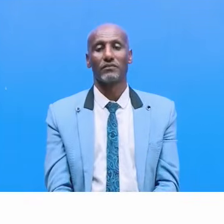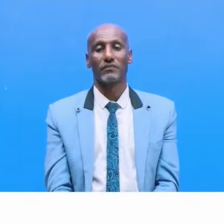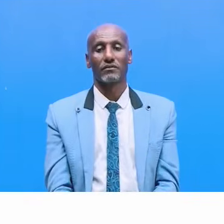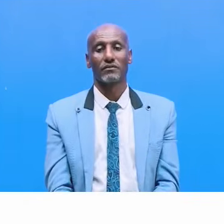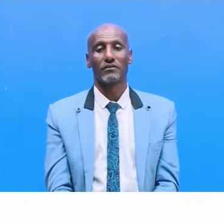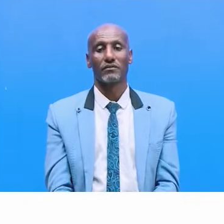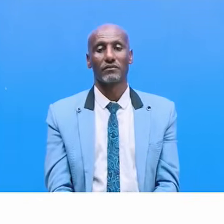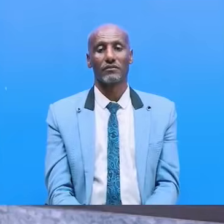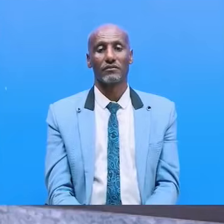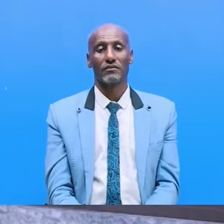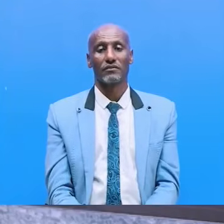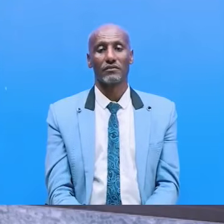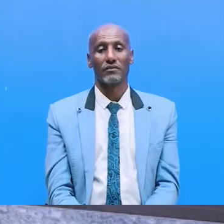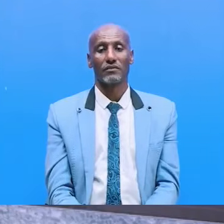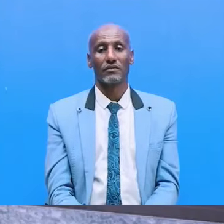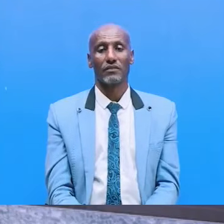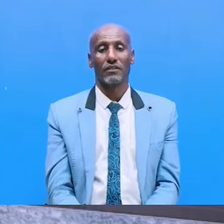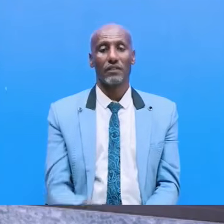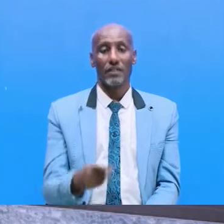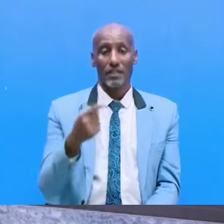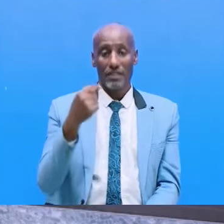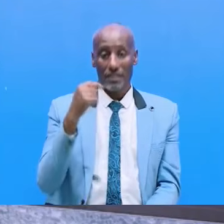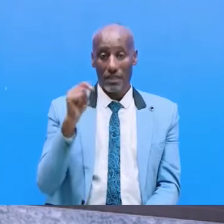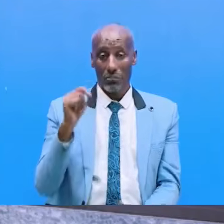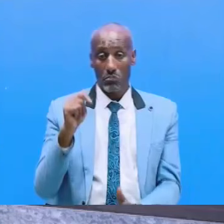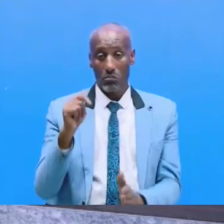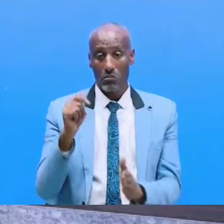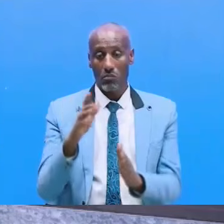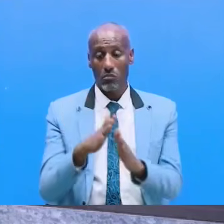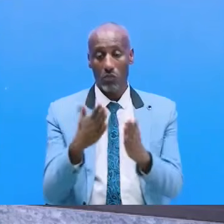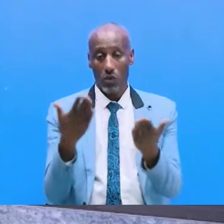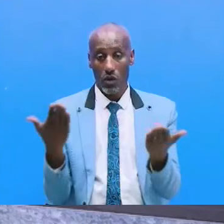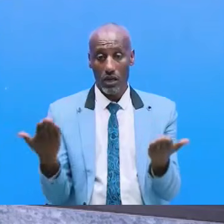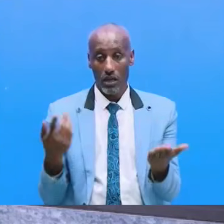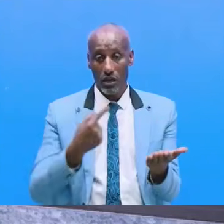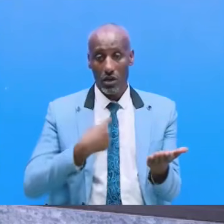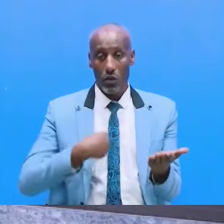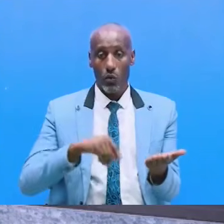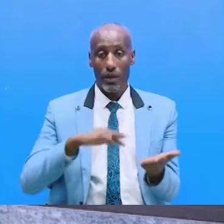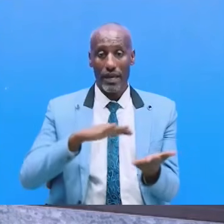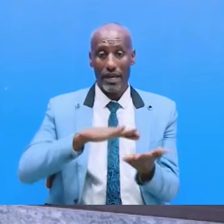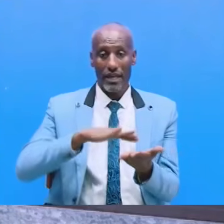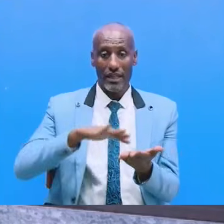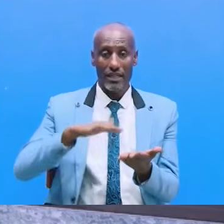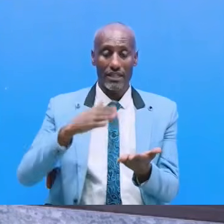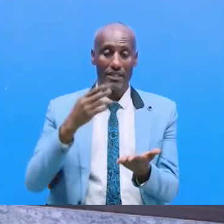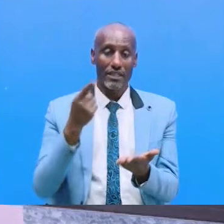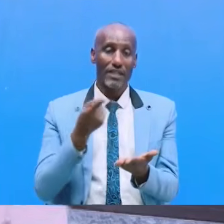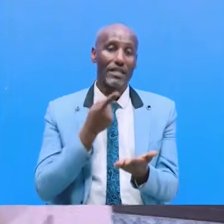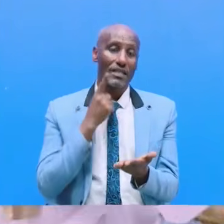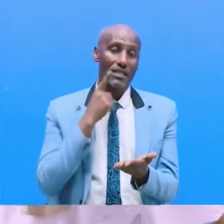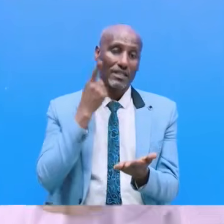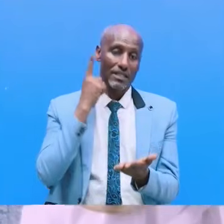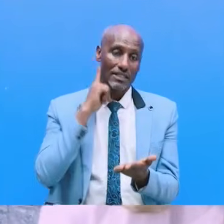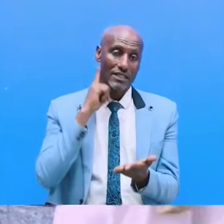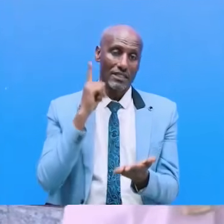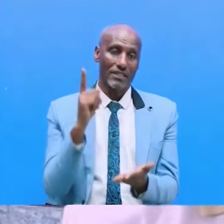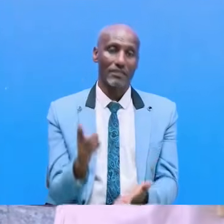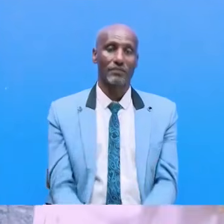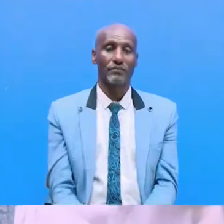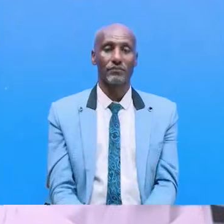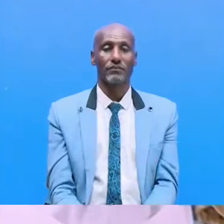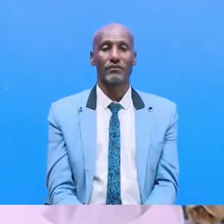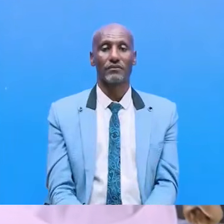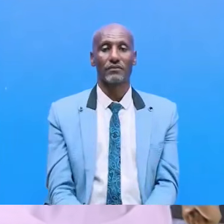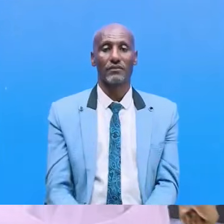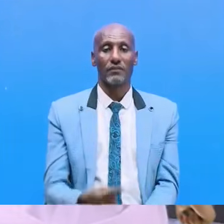So students, when we come to here, the book we read yesterday. When we say it here, look students, yesterday.